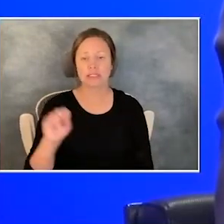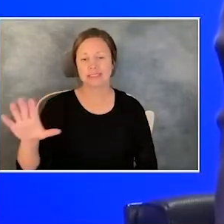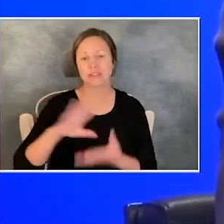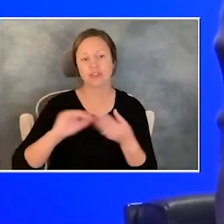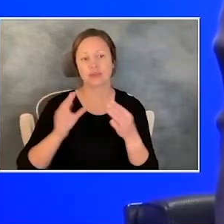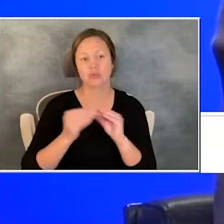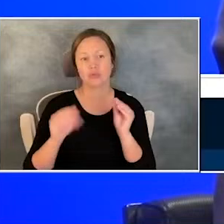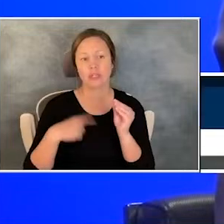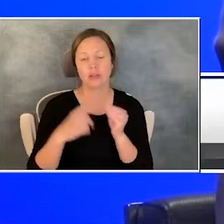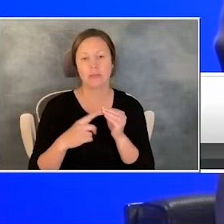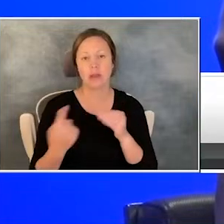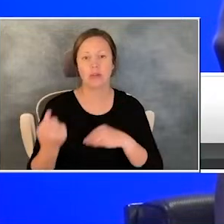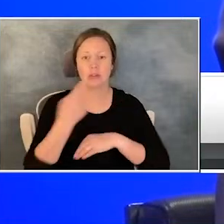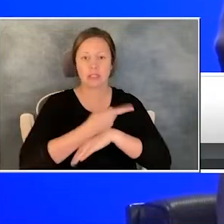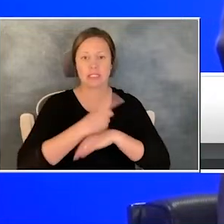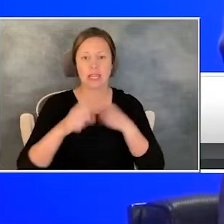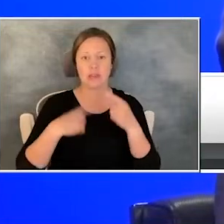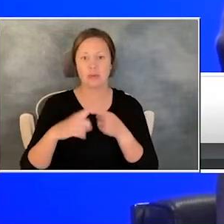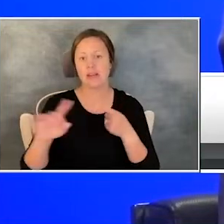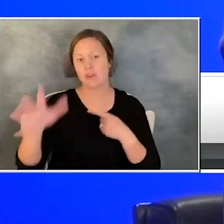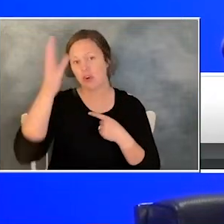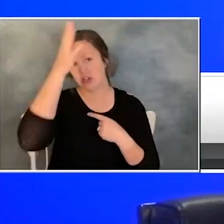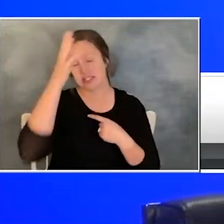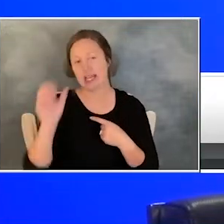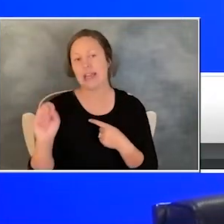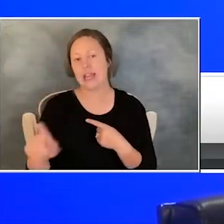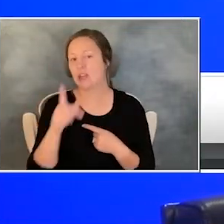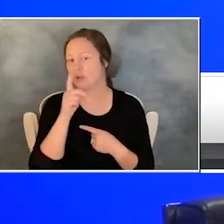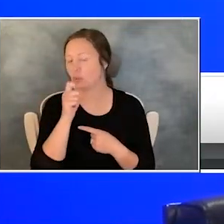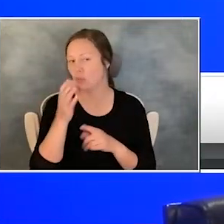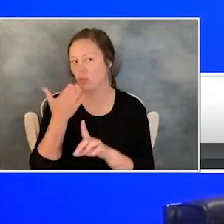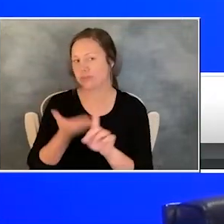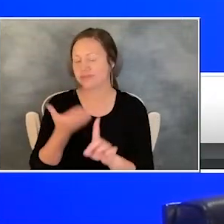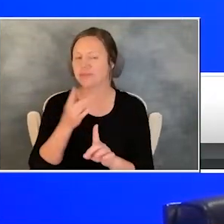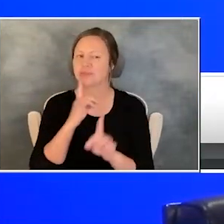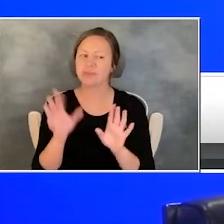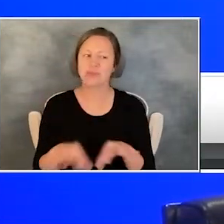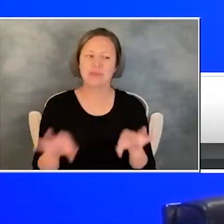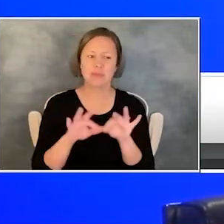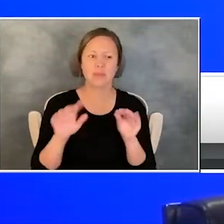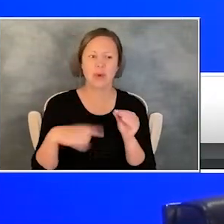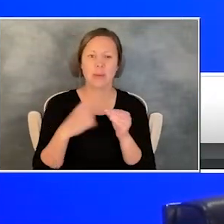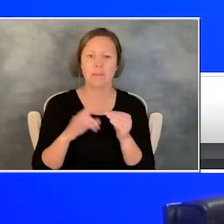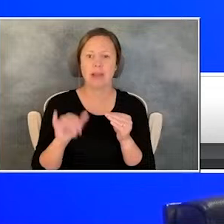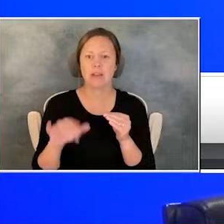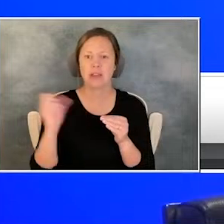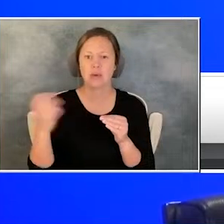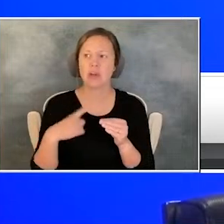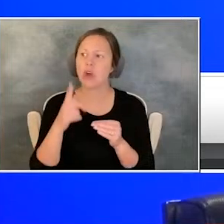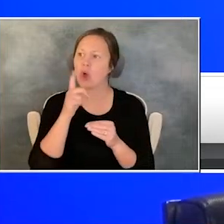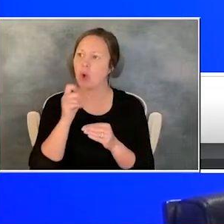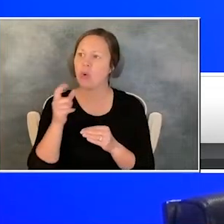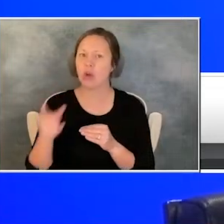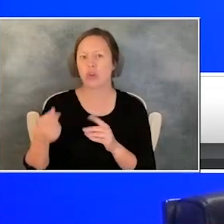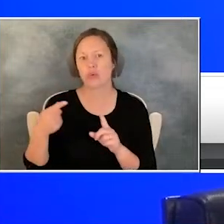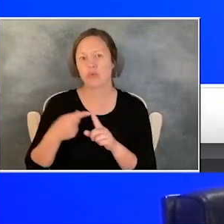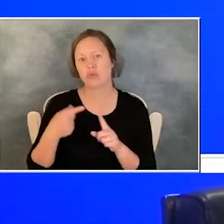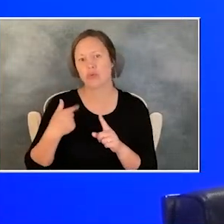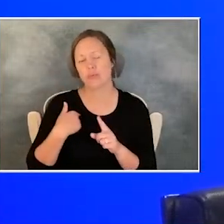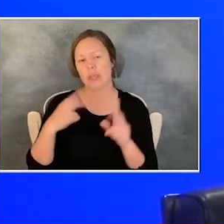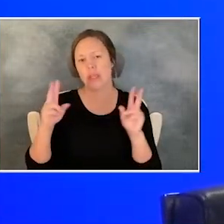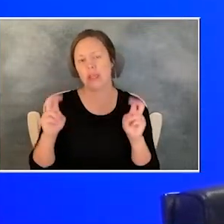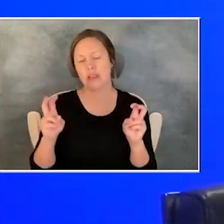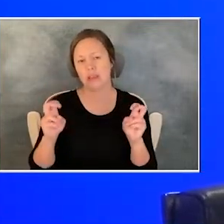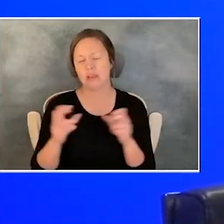day Father asked her, what's really important about that question is, who are you to me? Yeah. And